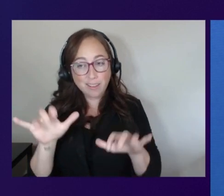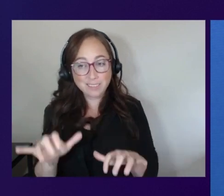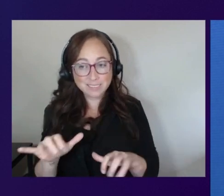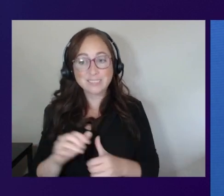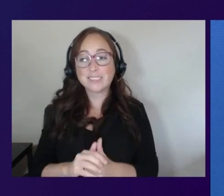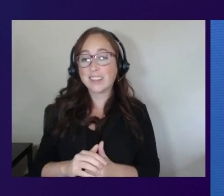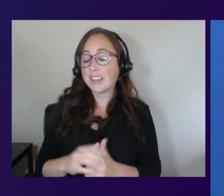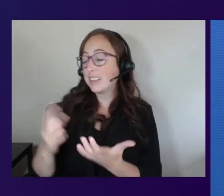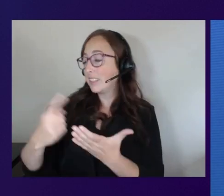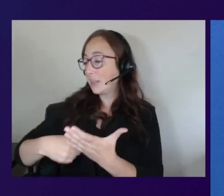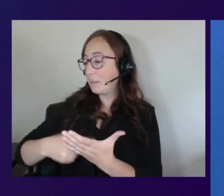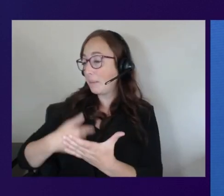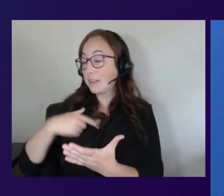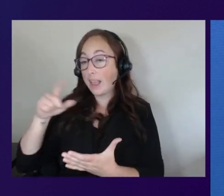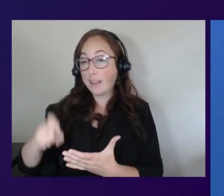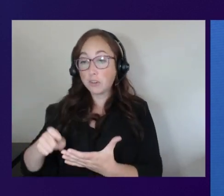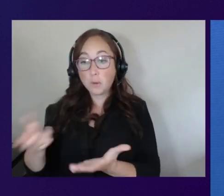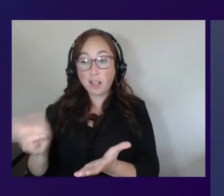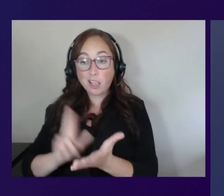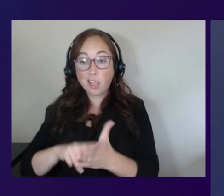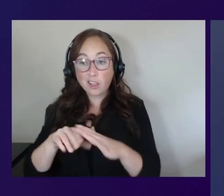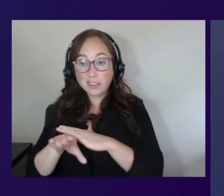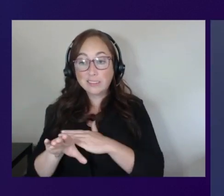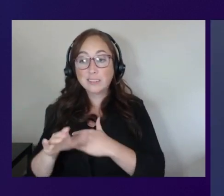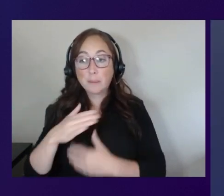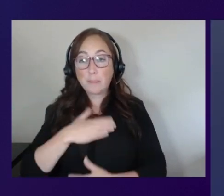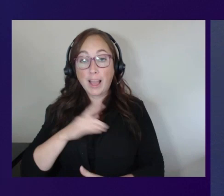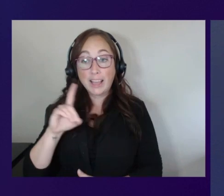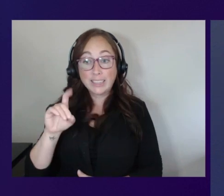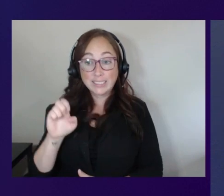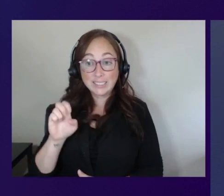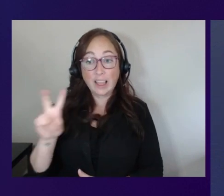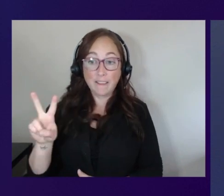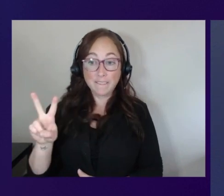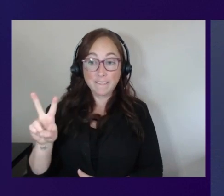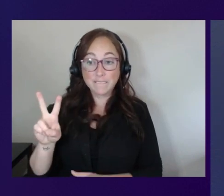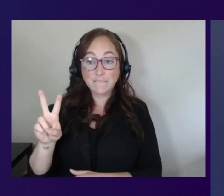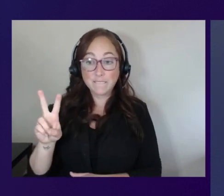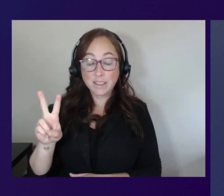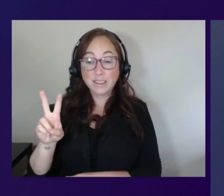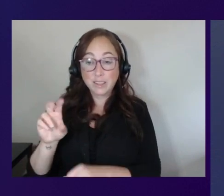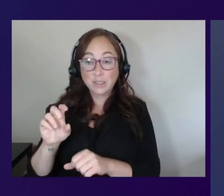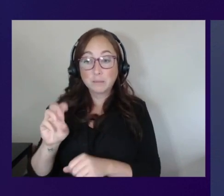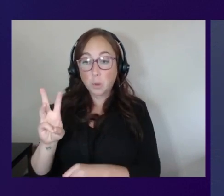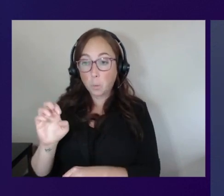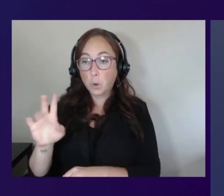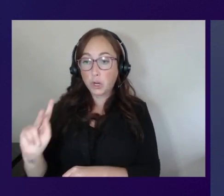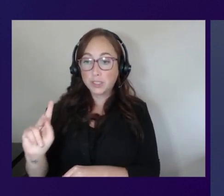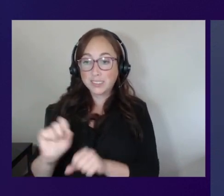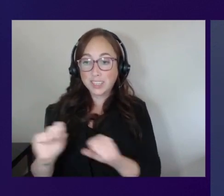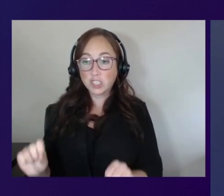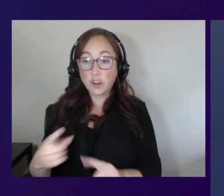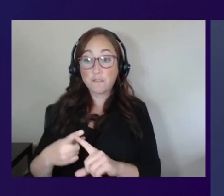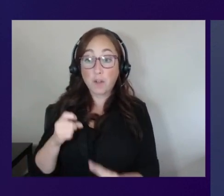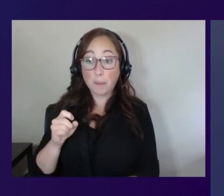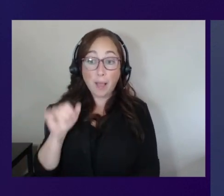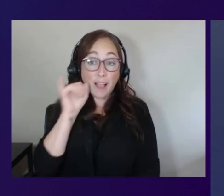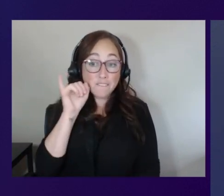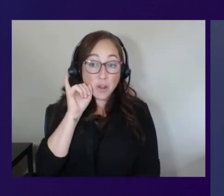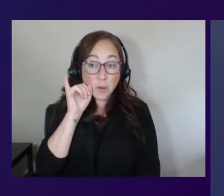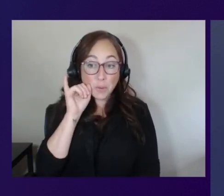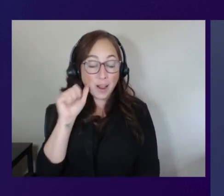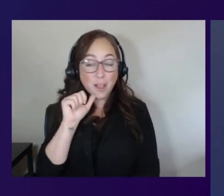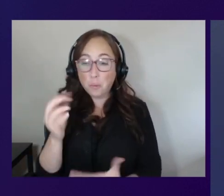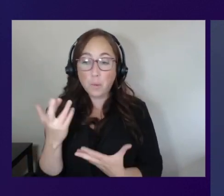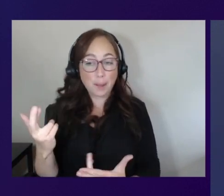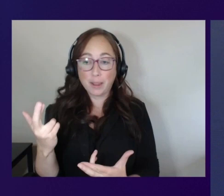to log into my dev workstation from my iPhone, and I wouldn't recommend it all the time, but